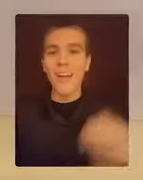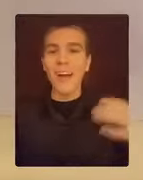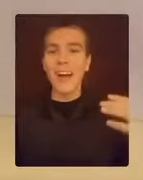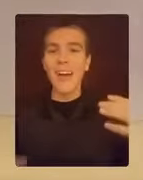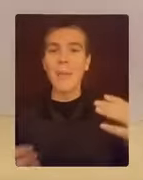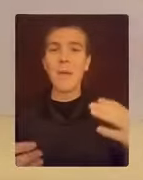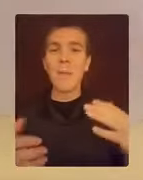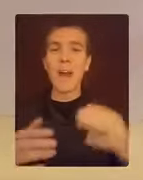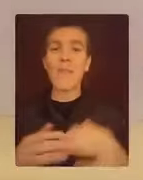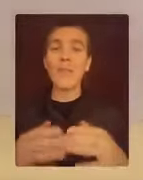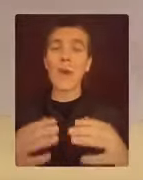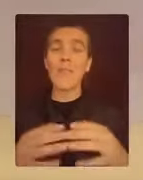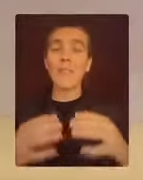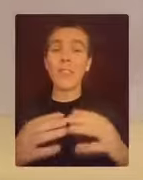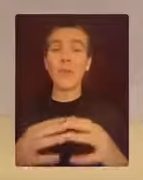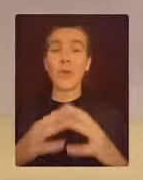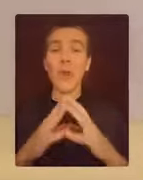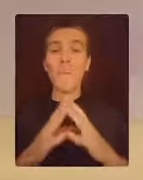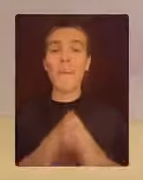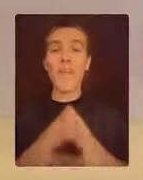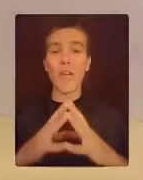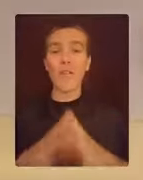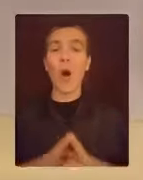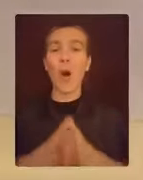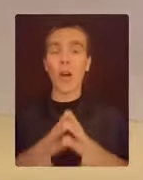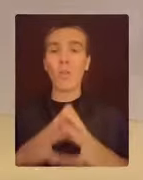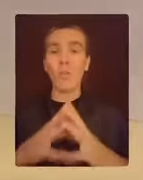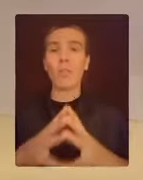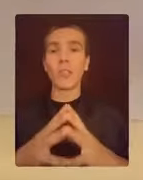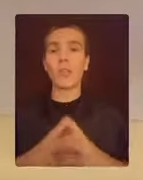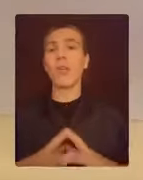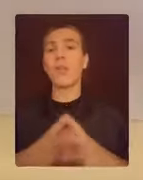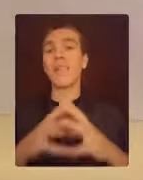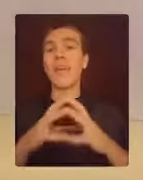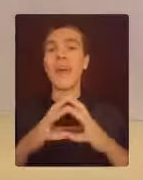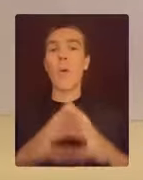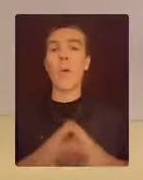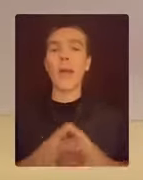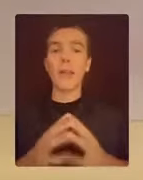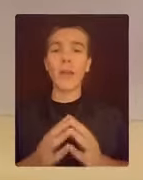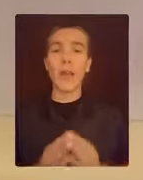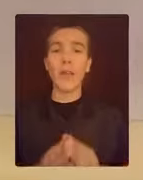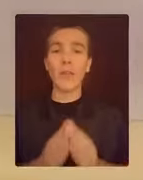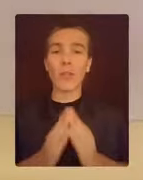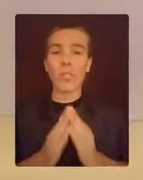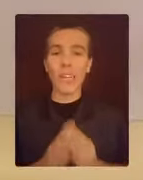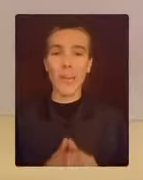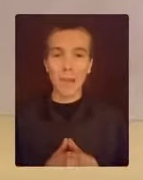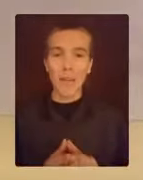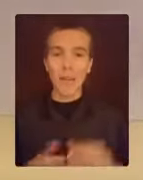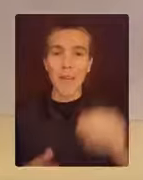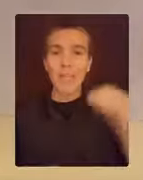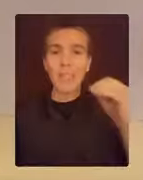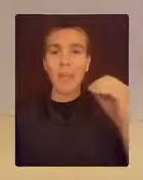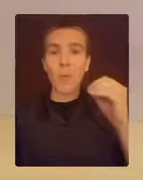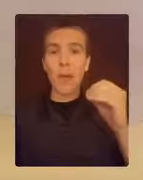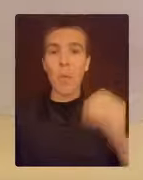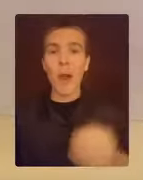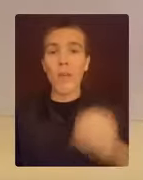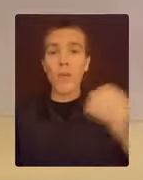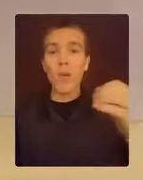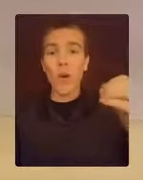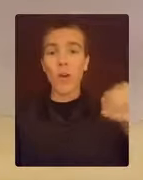house. I mean, whatever you have to do to embed the thought of lucid dreaming being awake in your sleep is, or